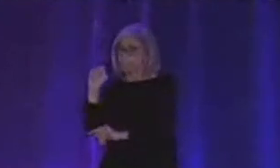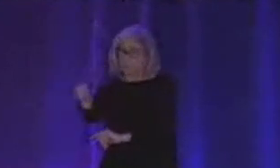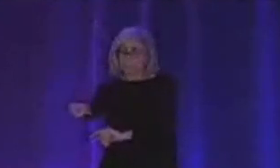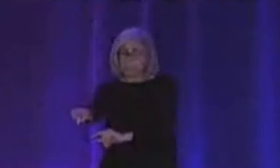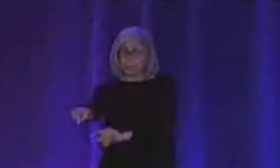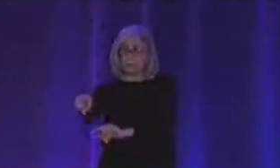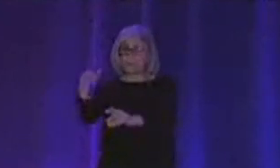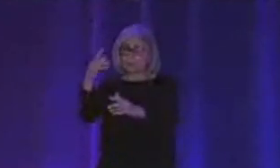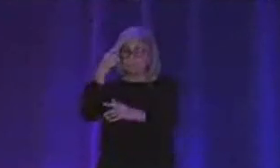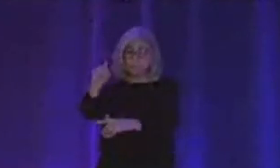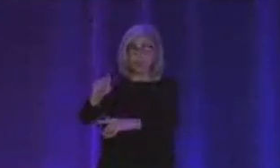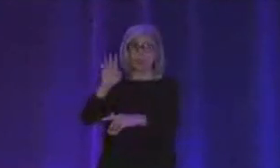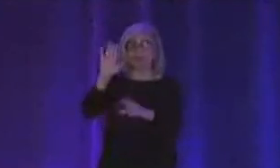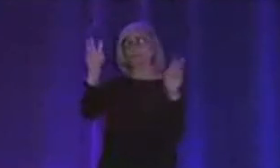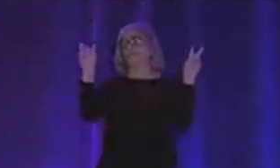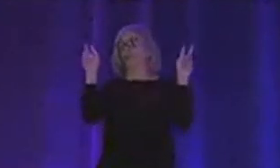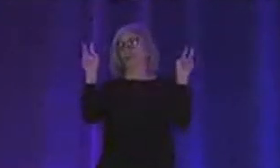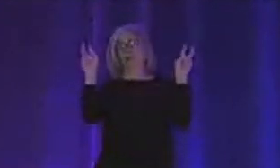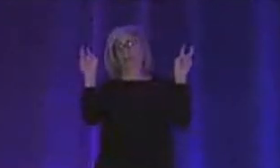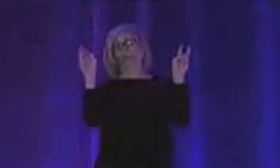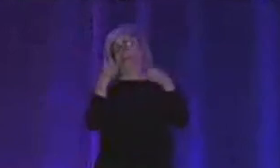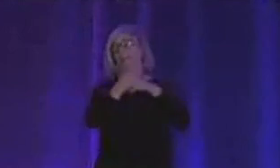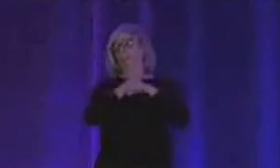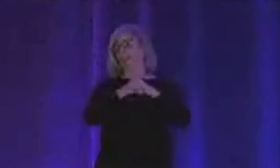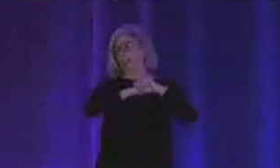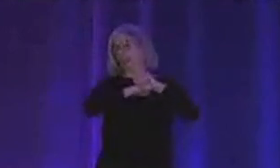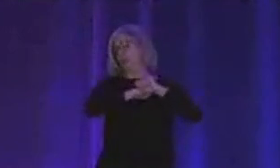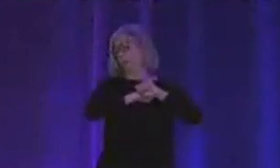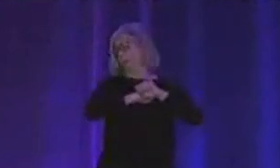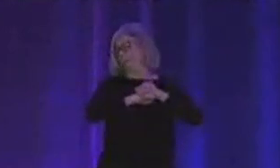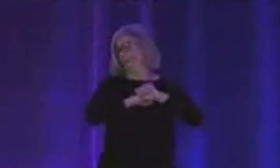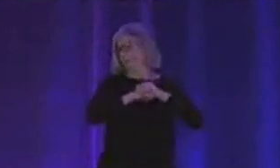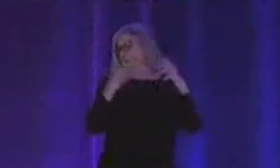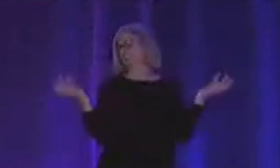point for the sake of your so-called security.